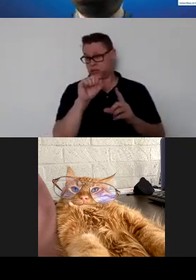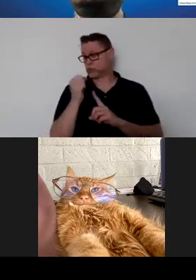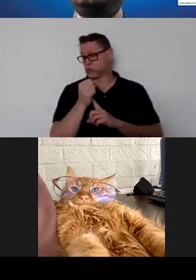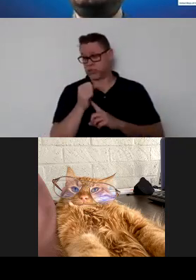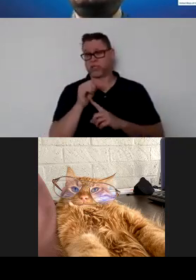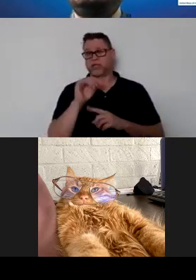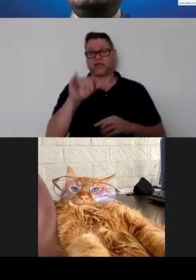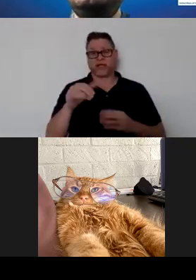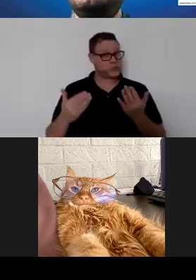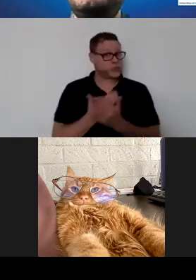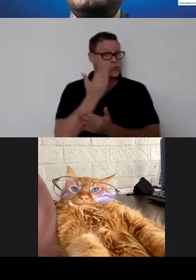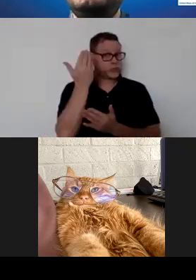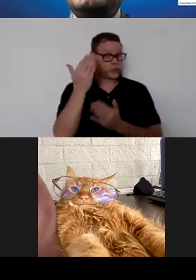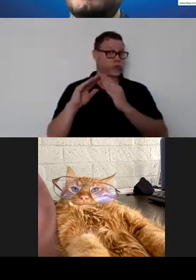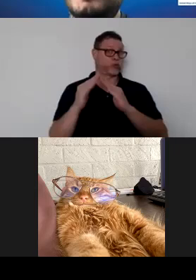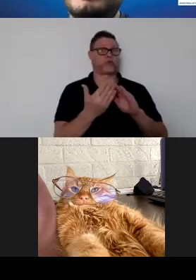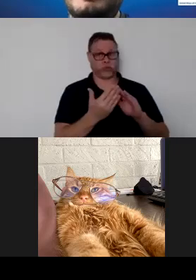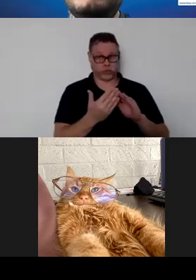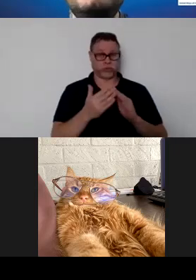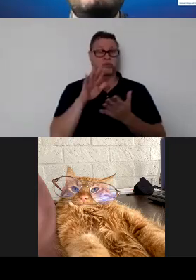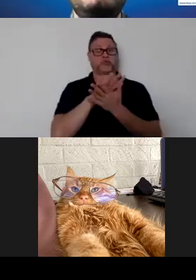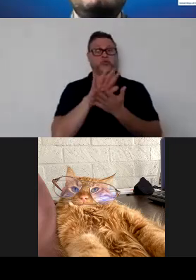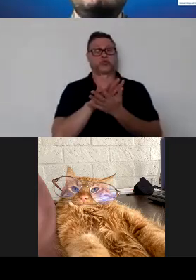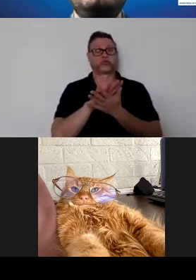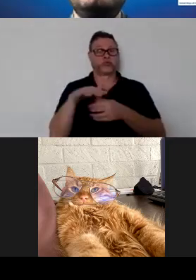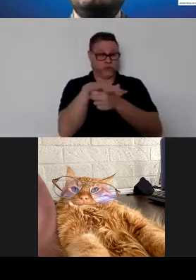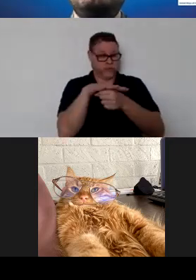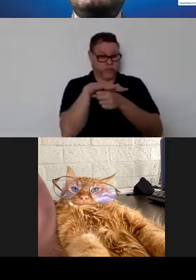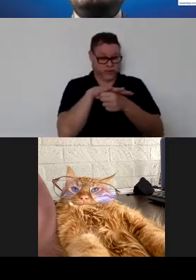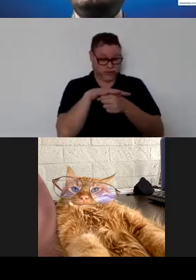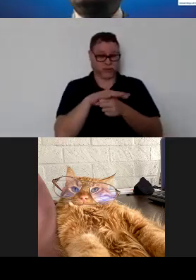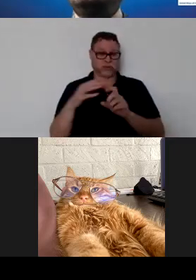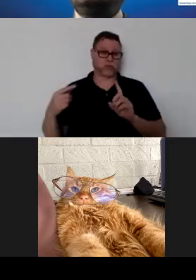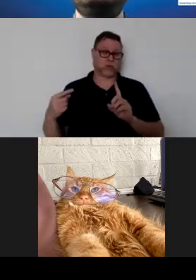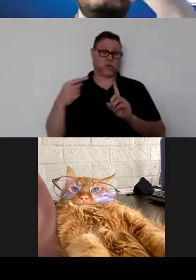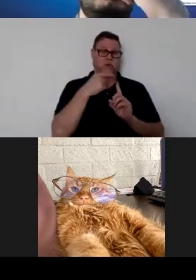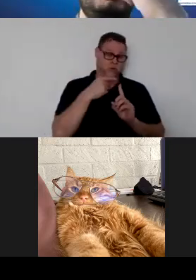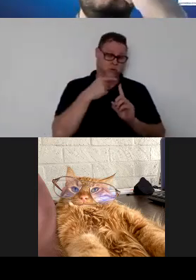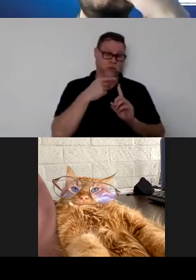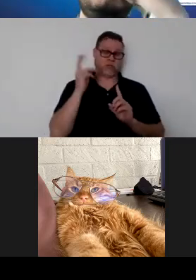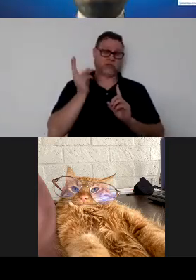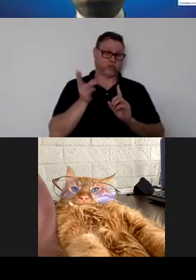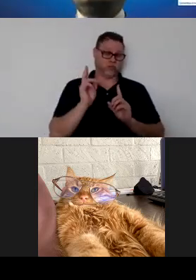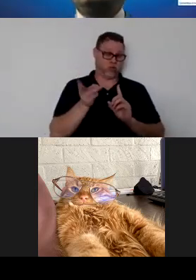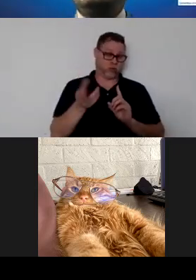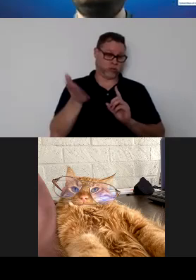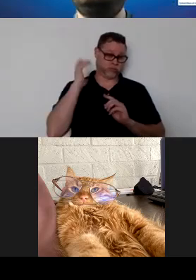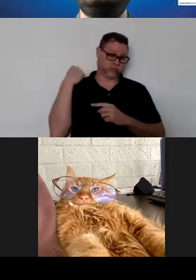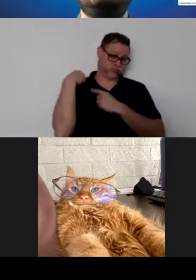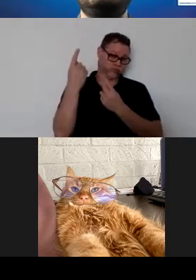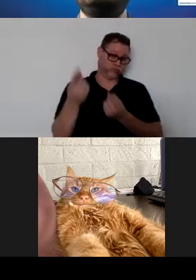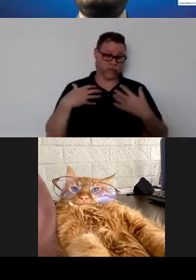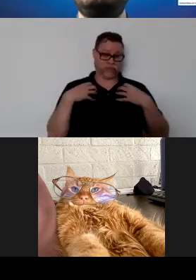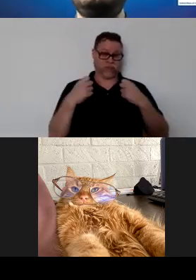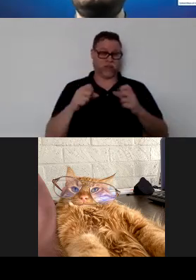this is new to the community school space, right? So just going back a little bit historically, something that we saw with Healthy Start